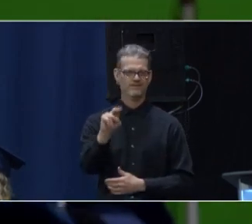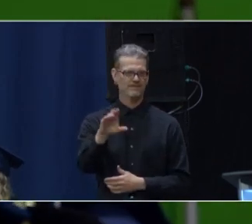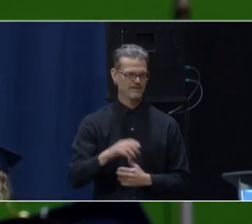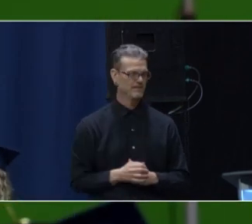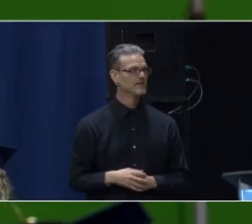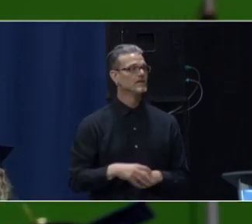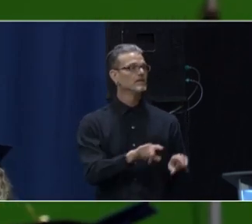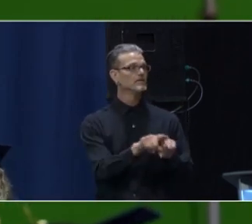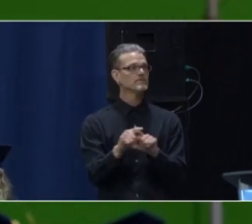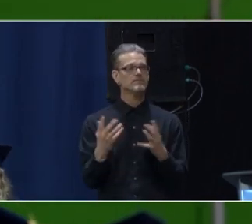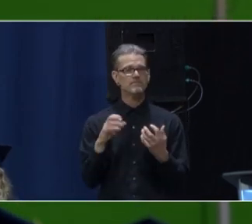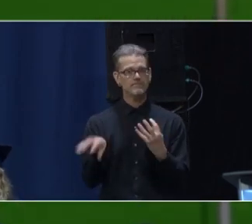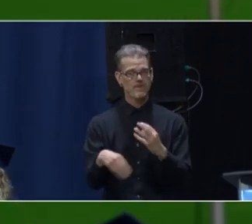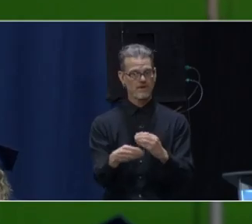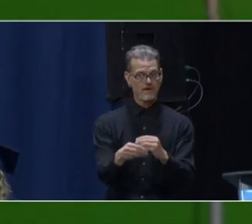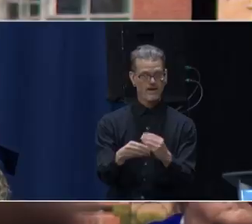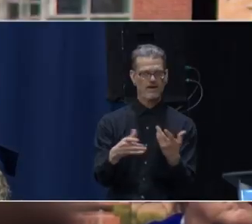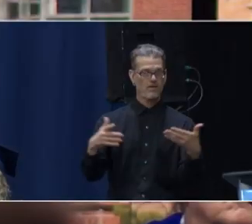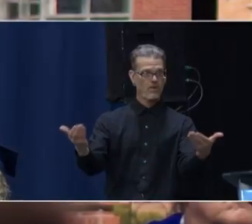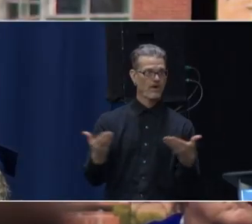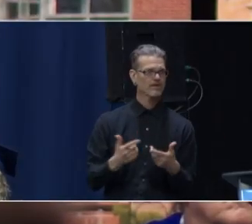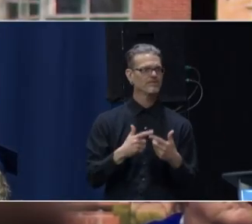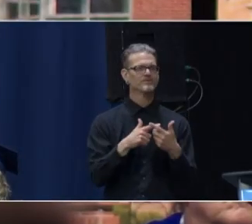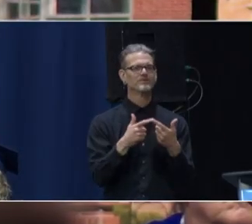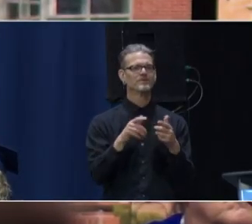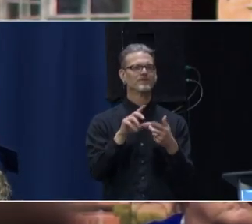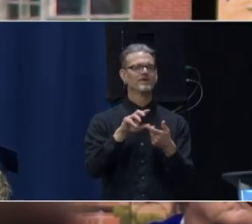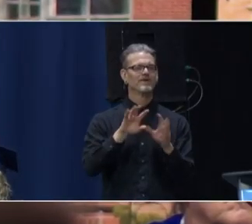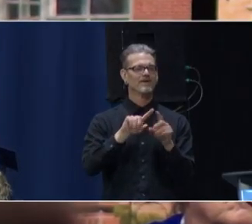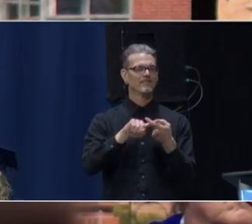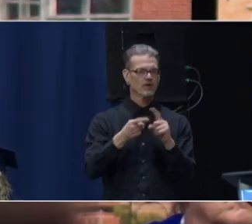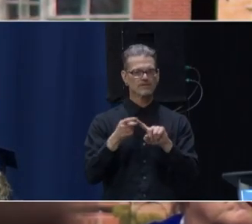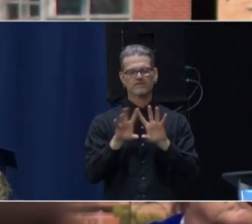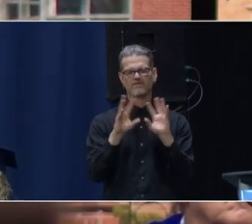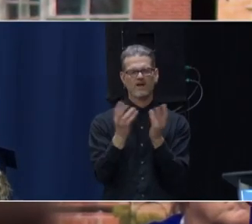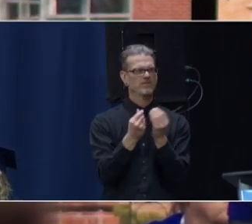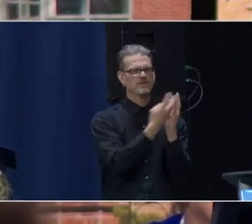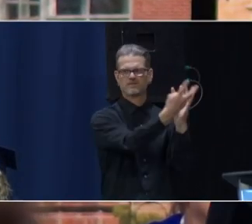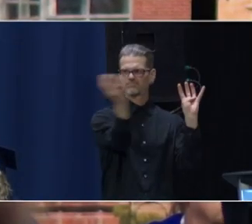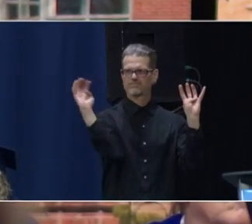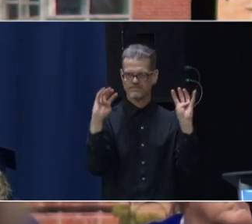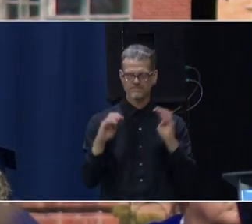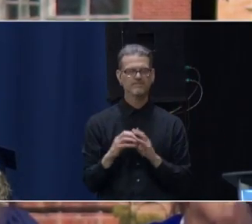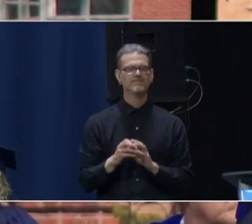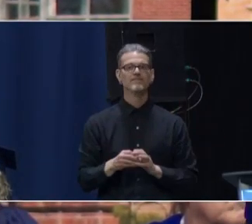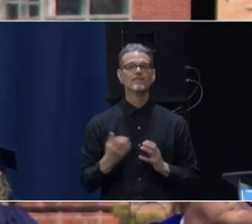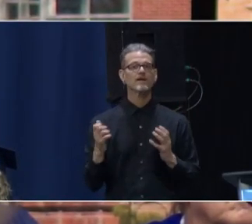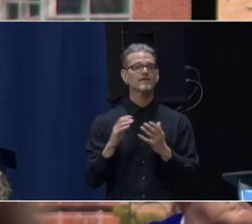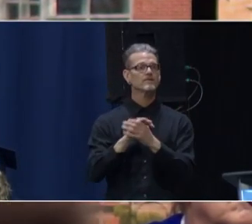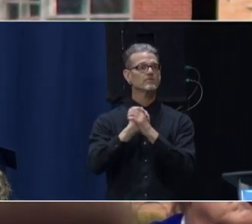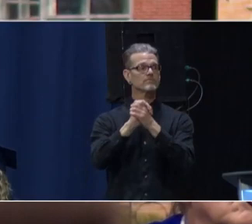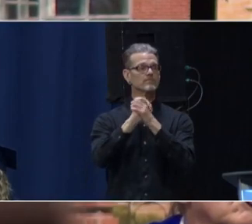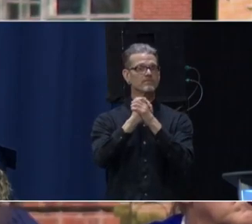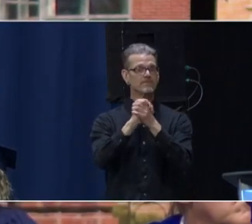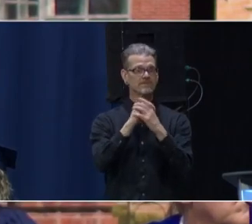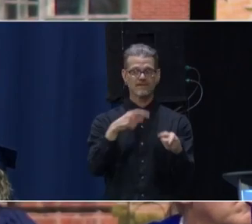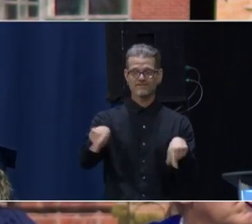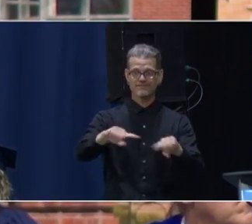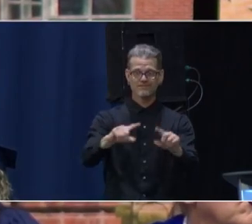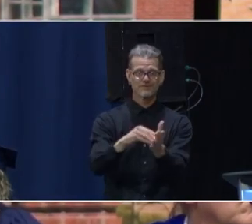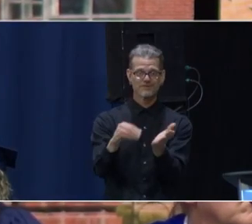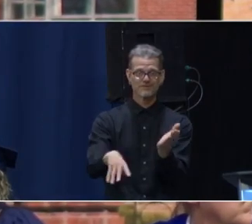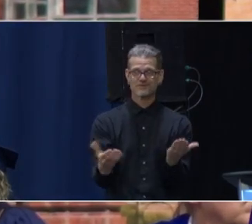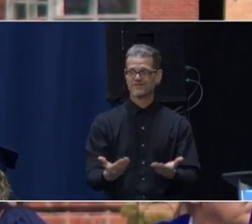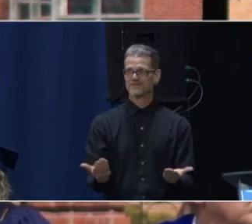I'd like to also add my welcome to the families and friends of all of our graduates, and to congratulate our graduates who are with us